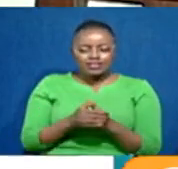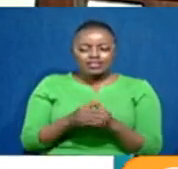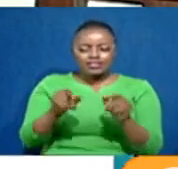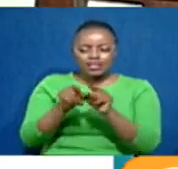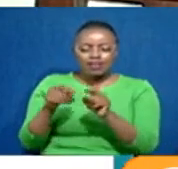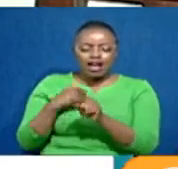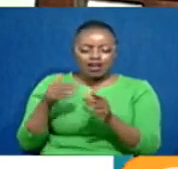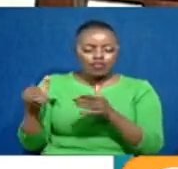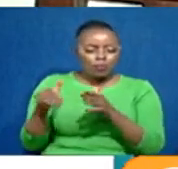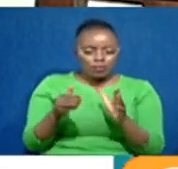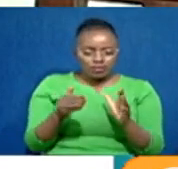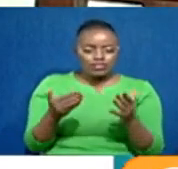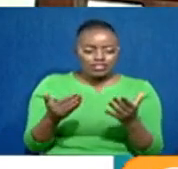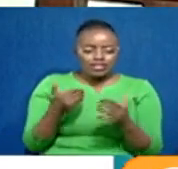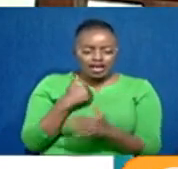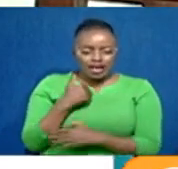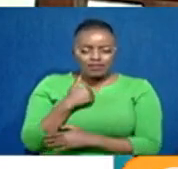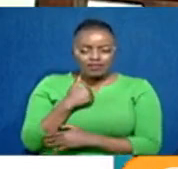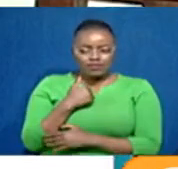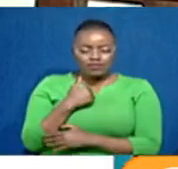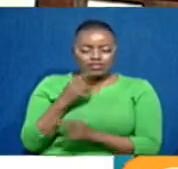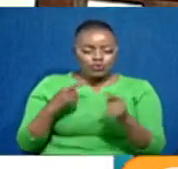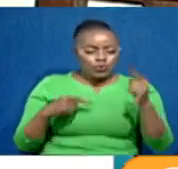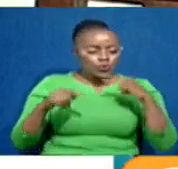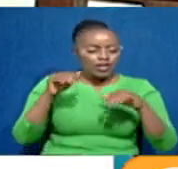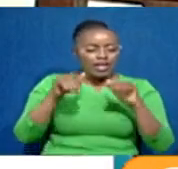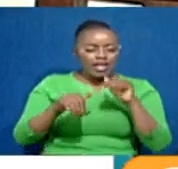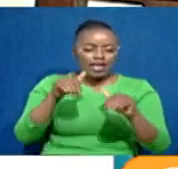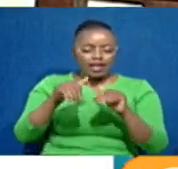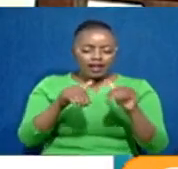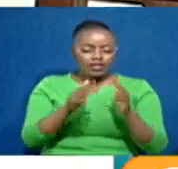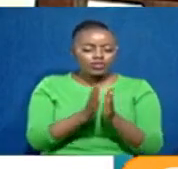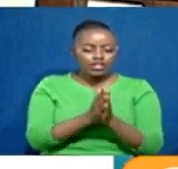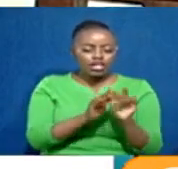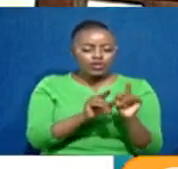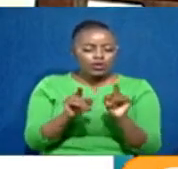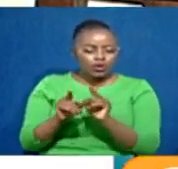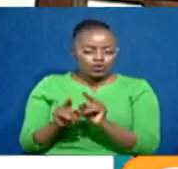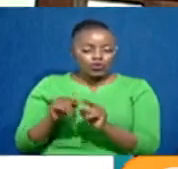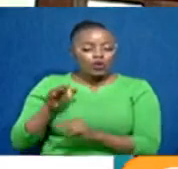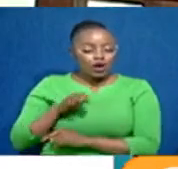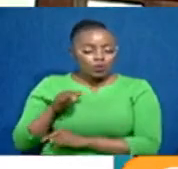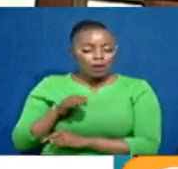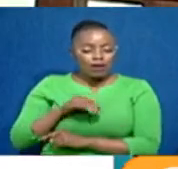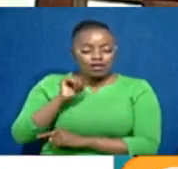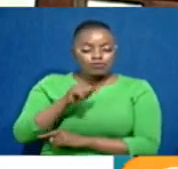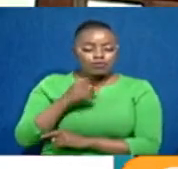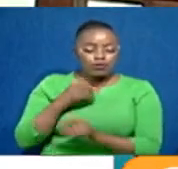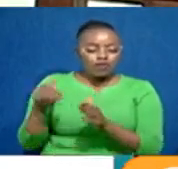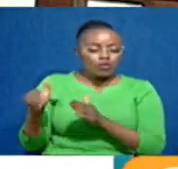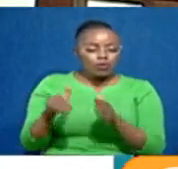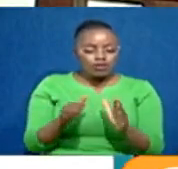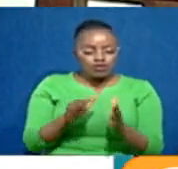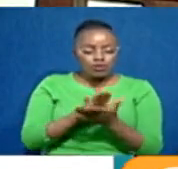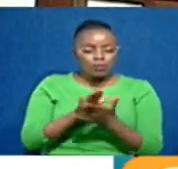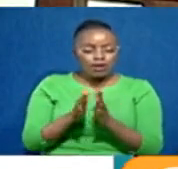And it has a chance of winning an election and so a woman would have a chance